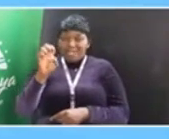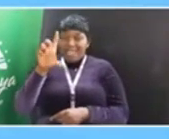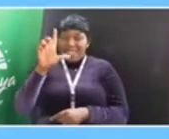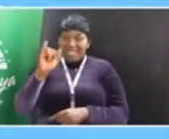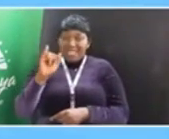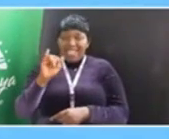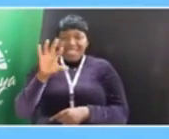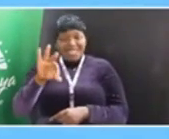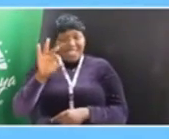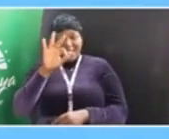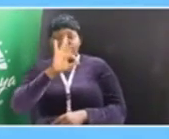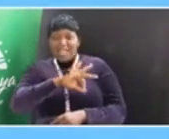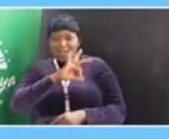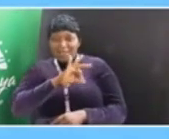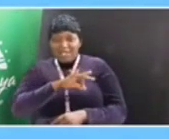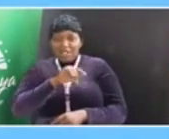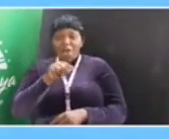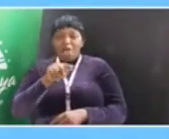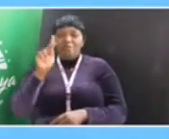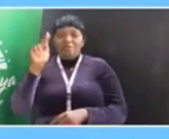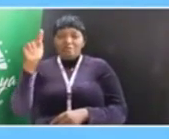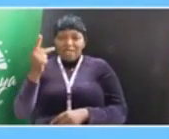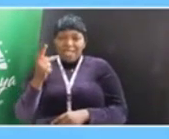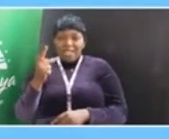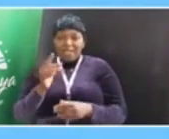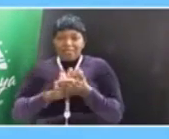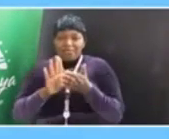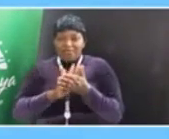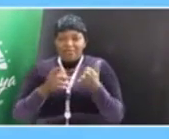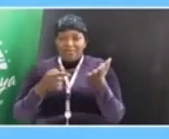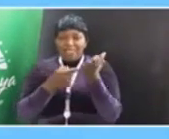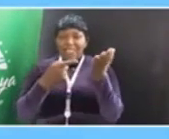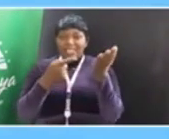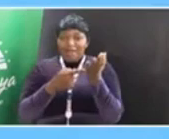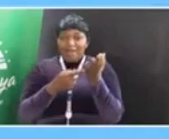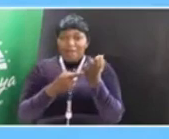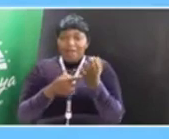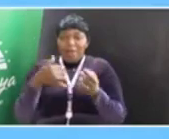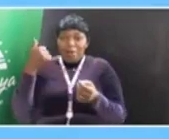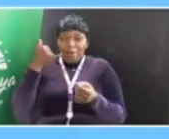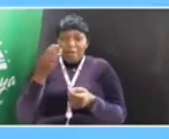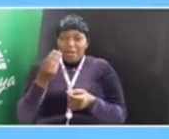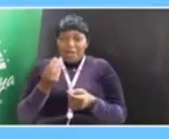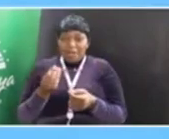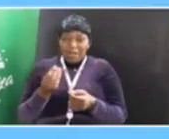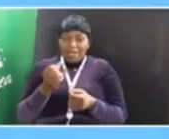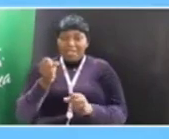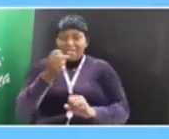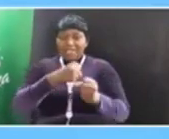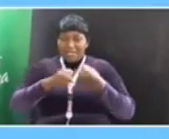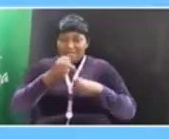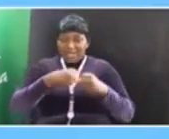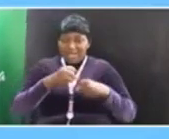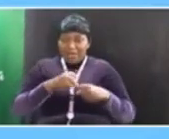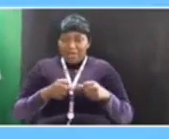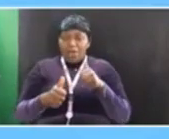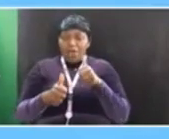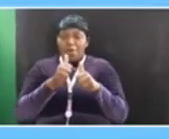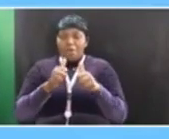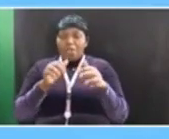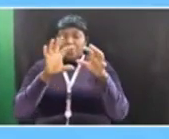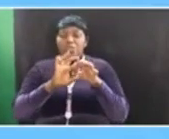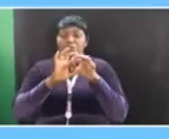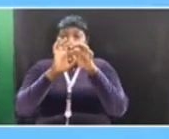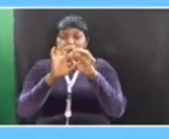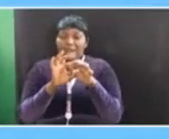advantage of Kenya's high-speed internet, mobile money systems, and innovation hubs that connect the Silicon